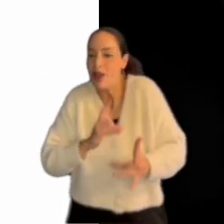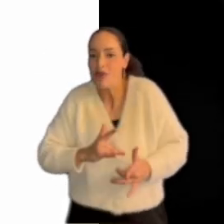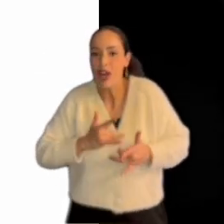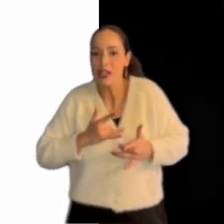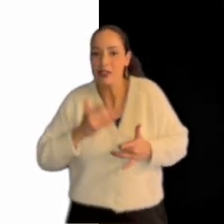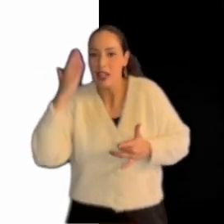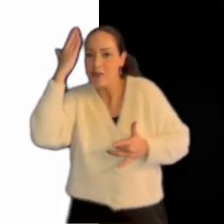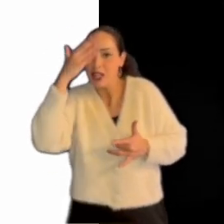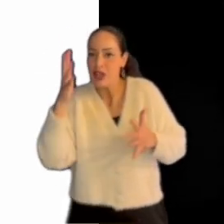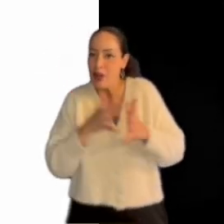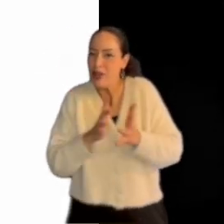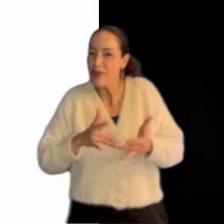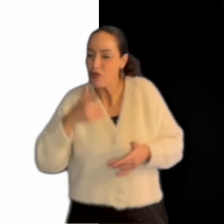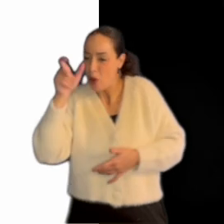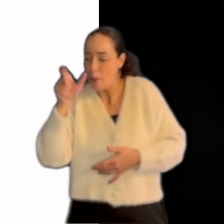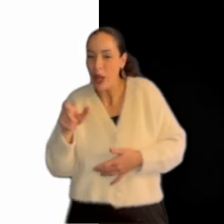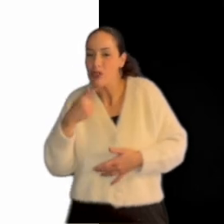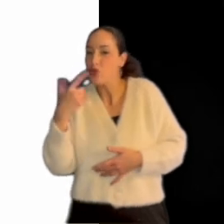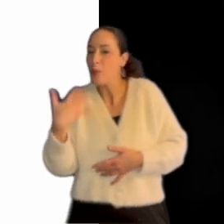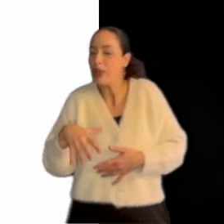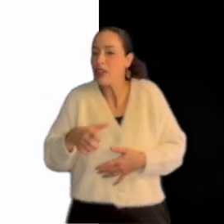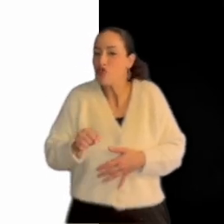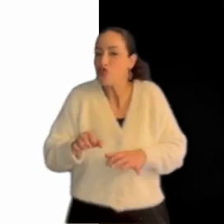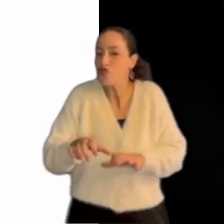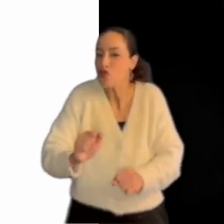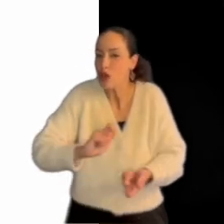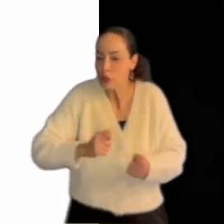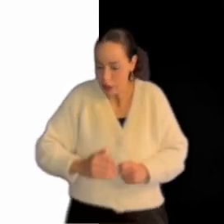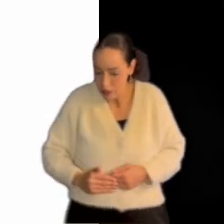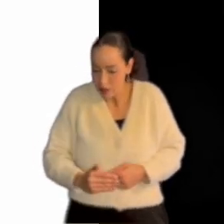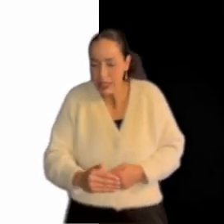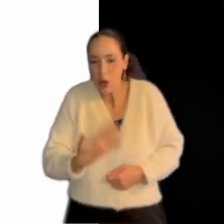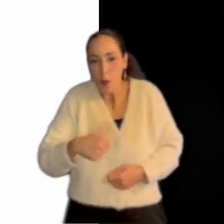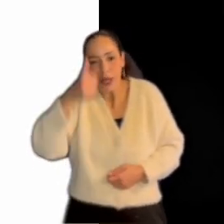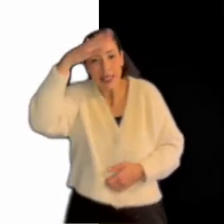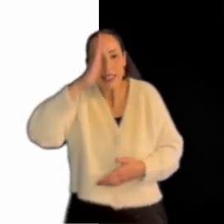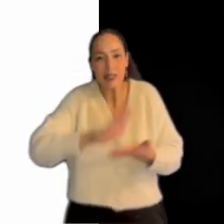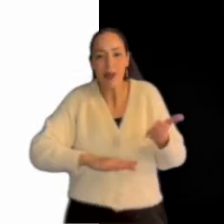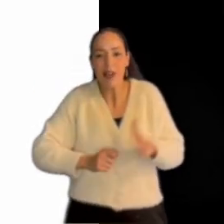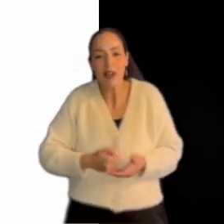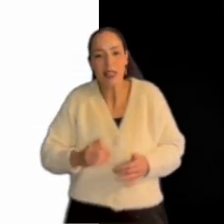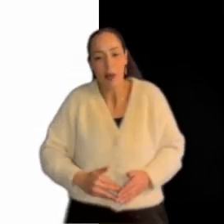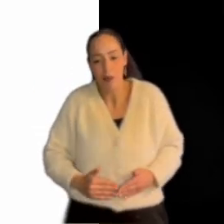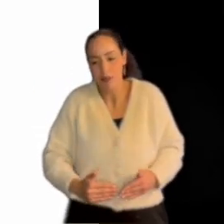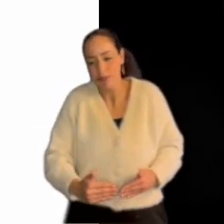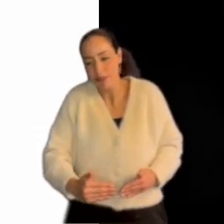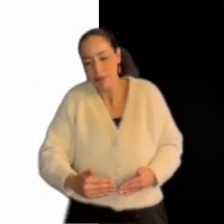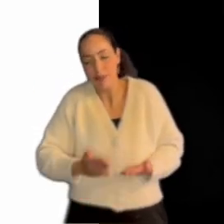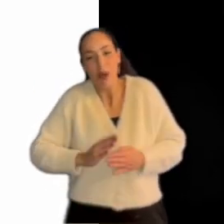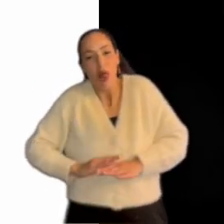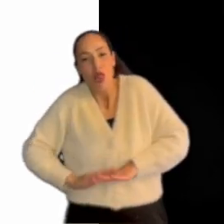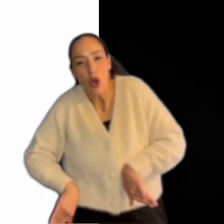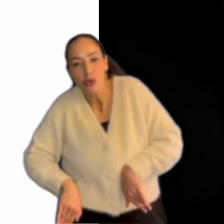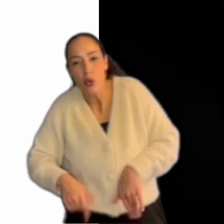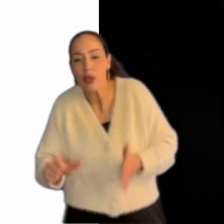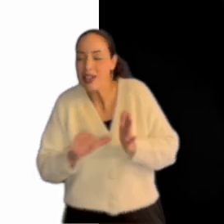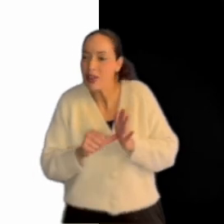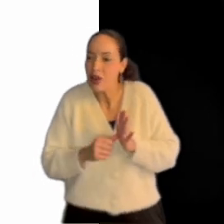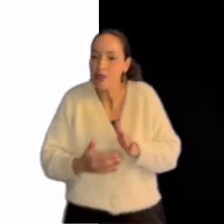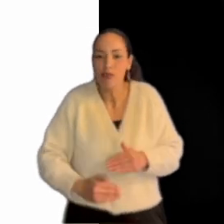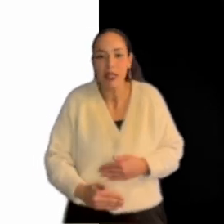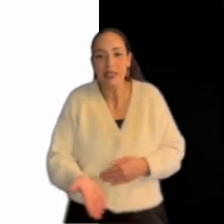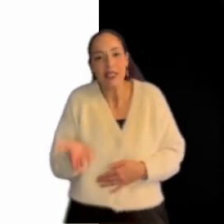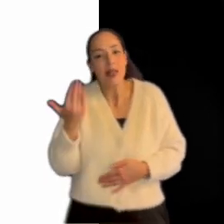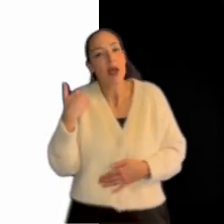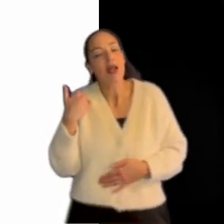who'd struggled to conceive or had experienced a miscarriage or difficult pregnancy in the past. I imagine how it would impact on their access